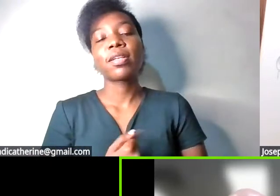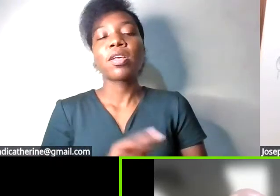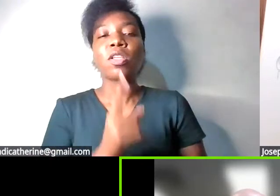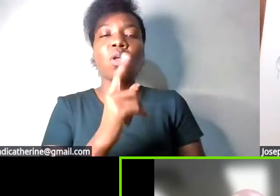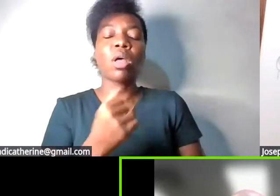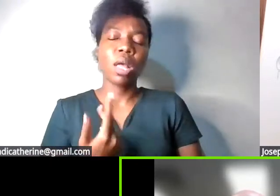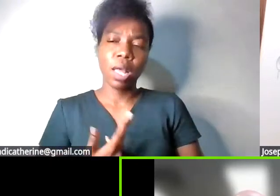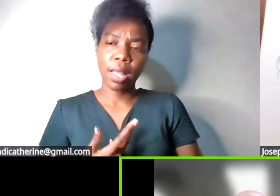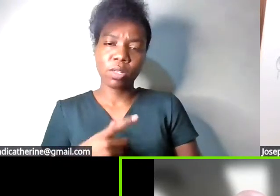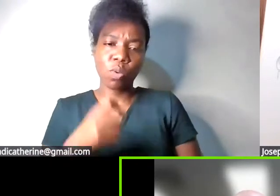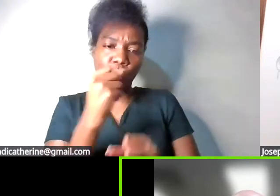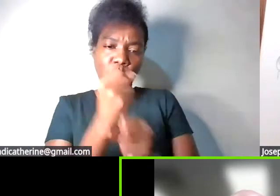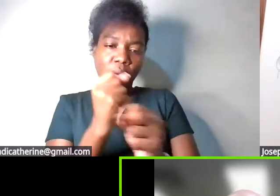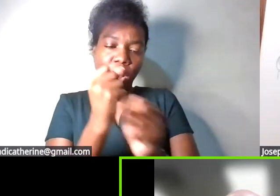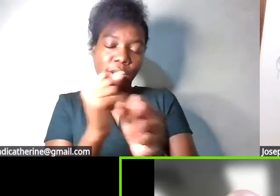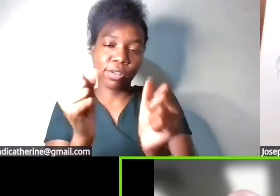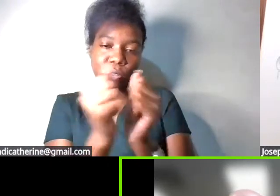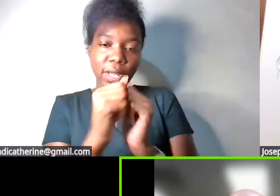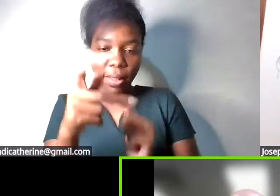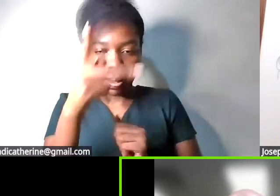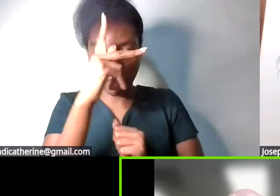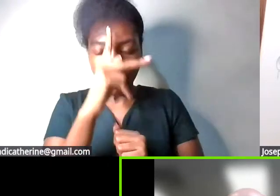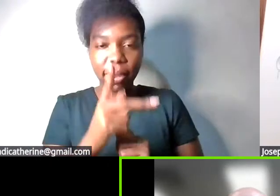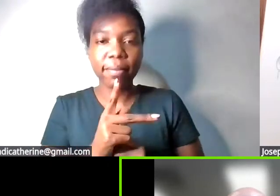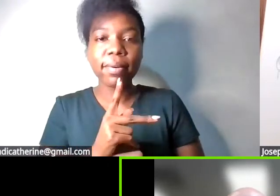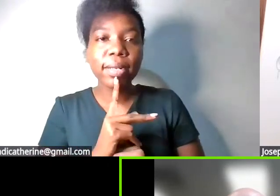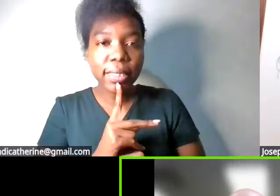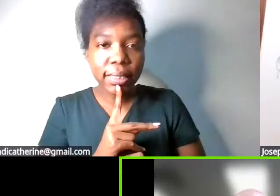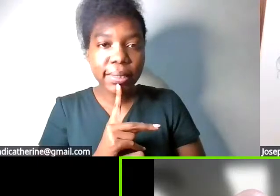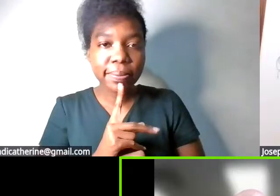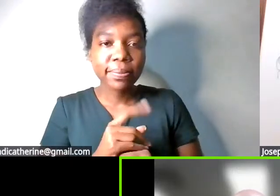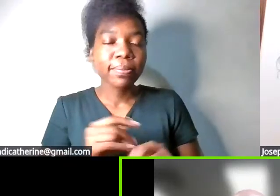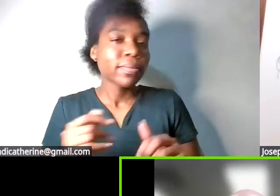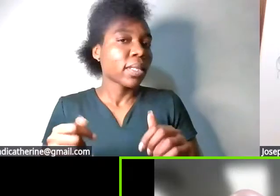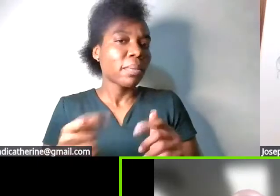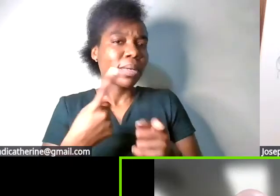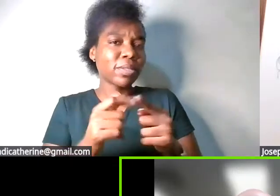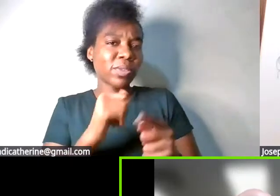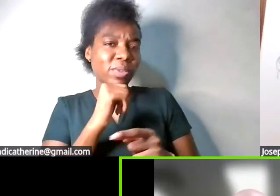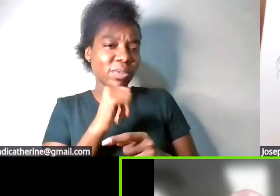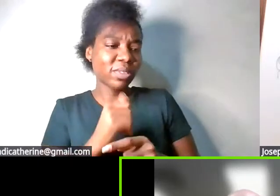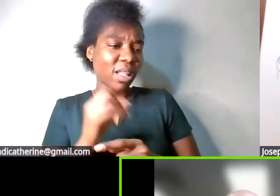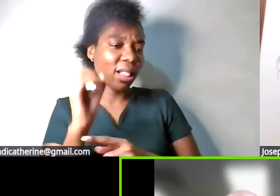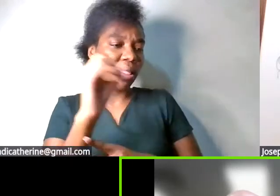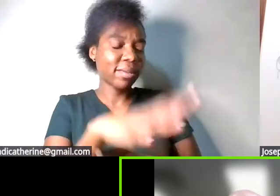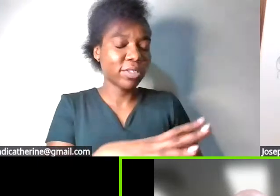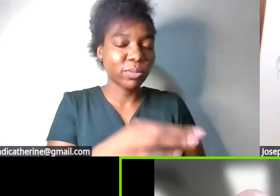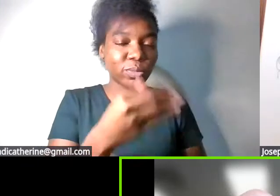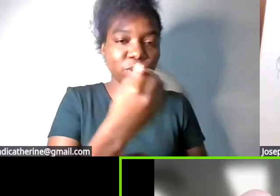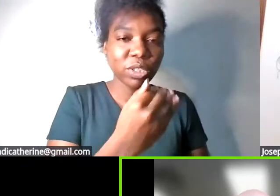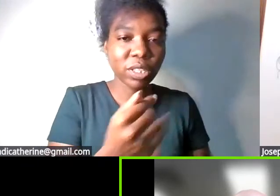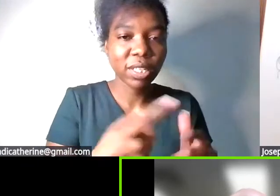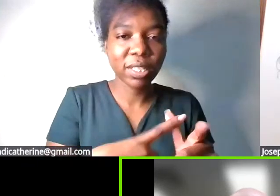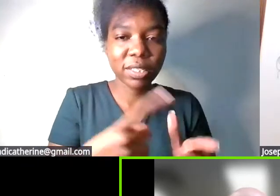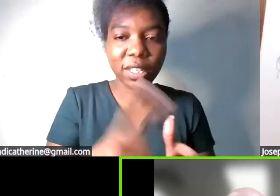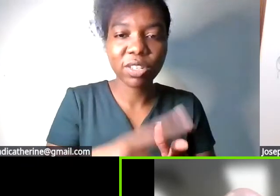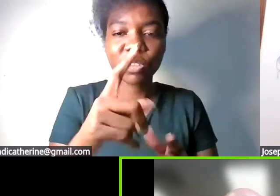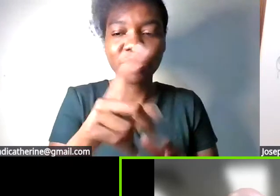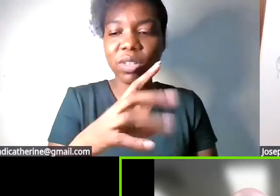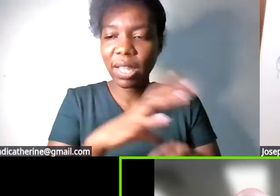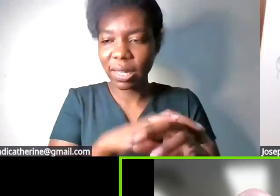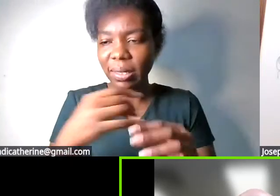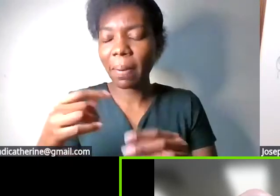together because as a student came over here, it's not just dropping your student here for school, get the marks we want, go to a